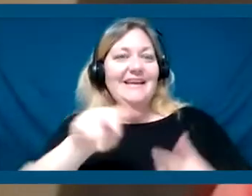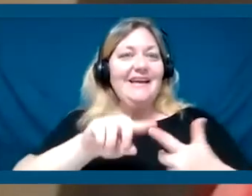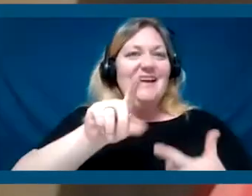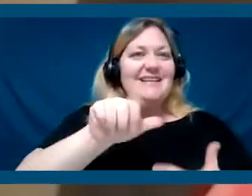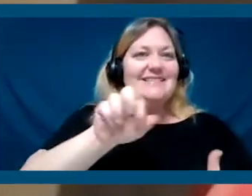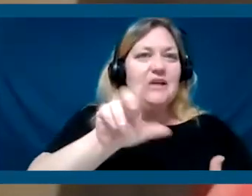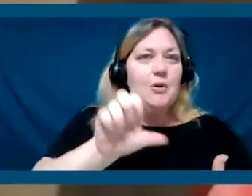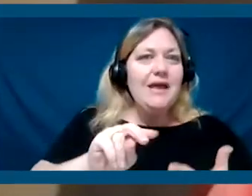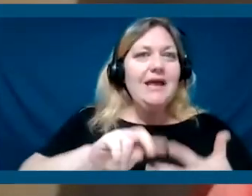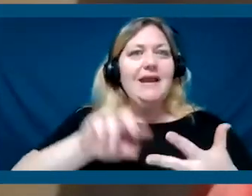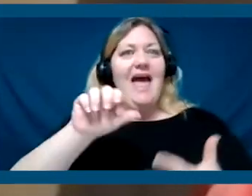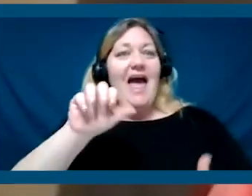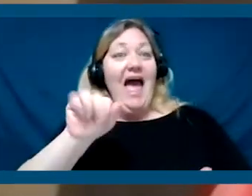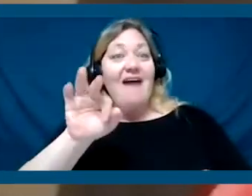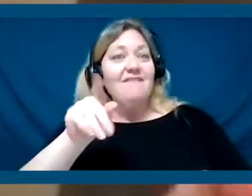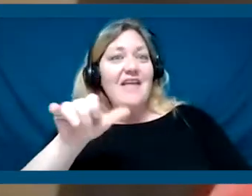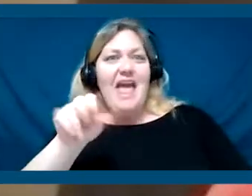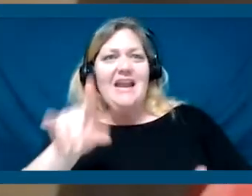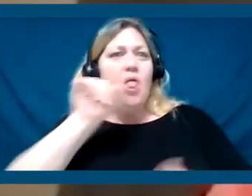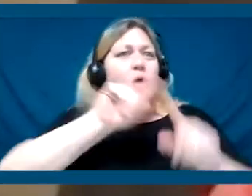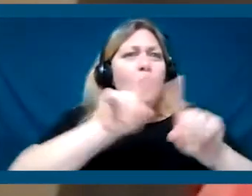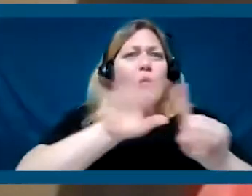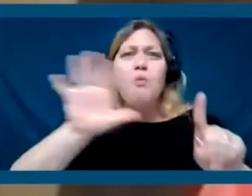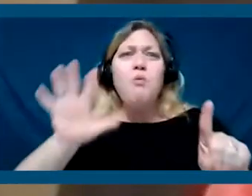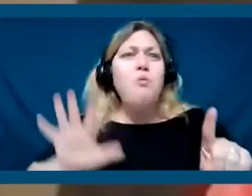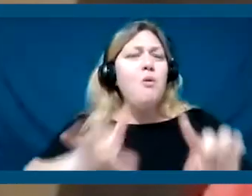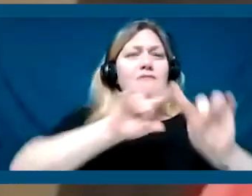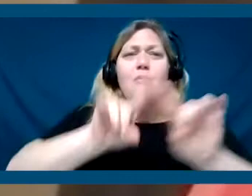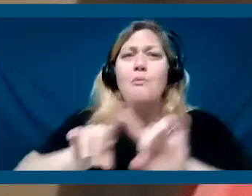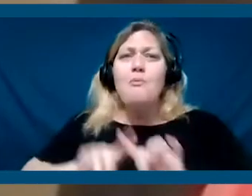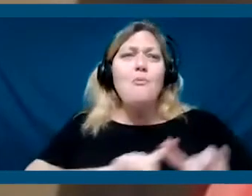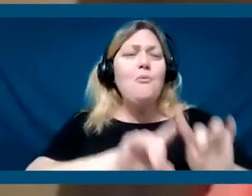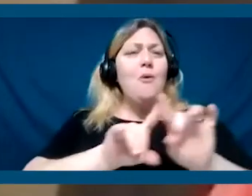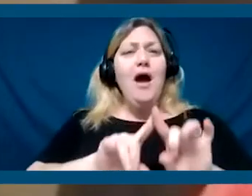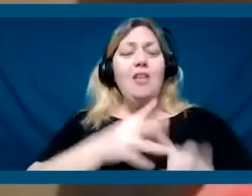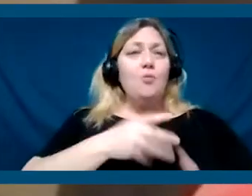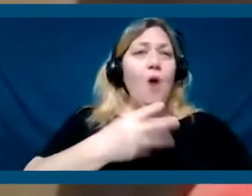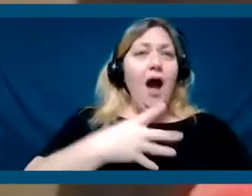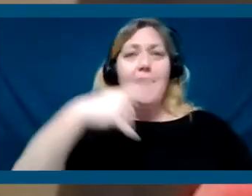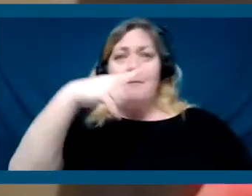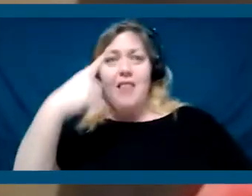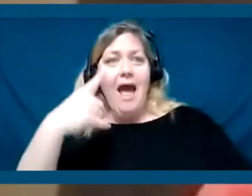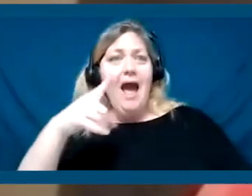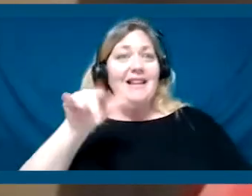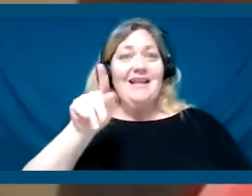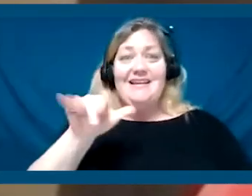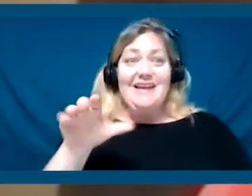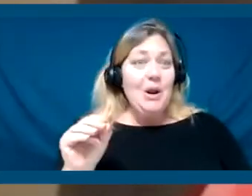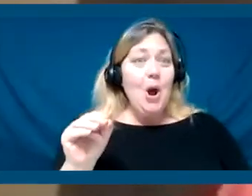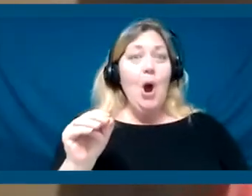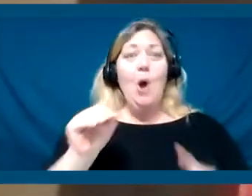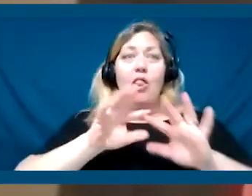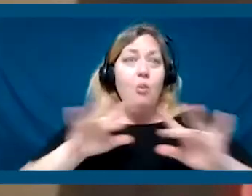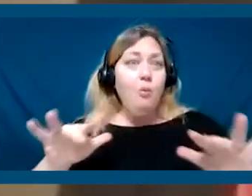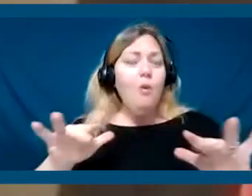Pakistani, the Afghani. We come from all across the board. We have the white, the black, the Latino, and the like.